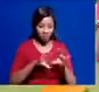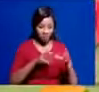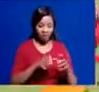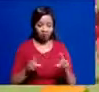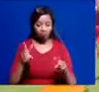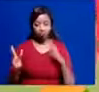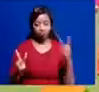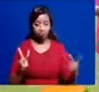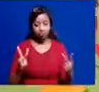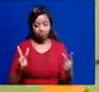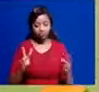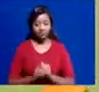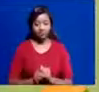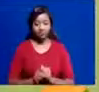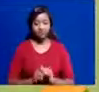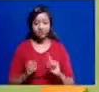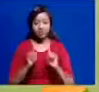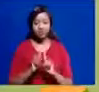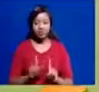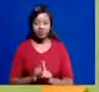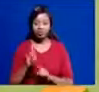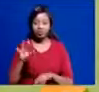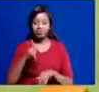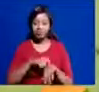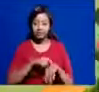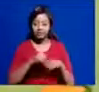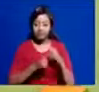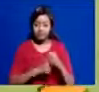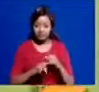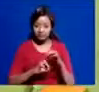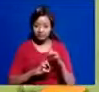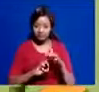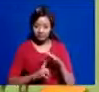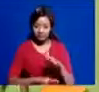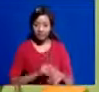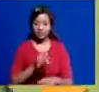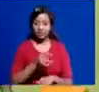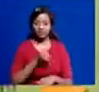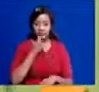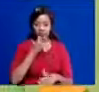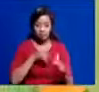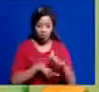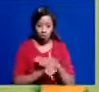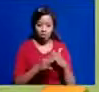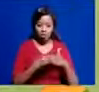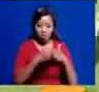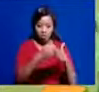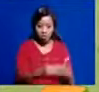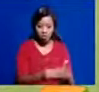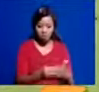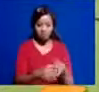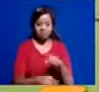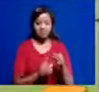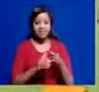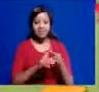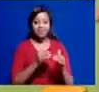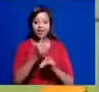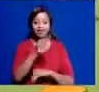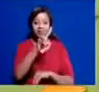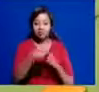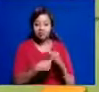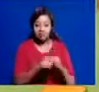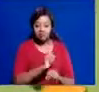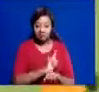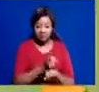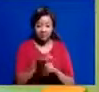regain his spark after scoring in the 6th minute to give Gor the lead. Omala scored his 2nd of the game in the 26th minute